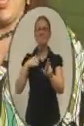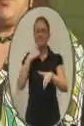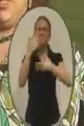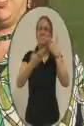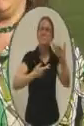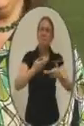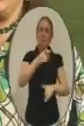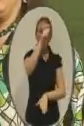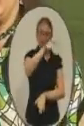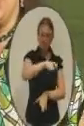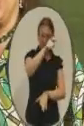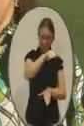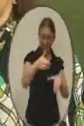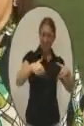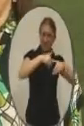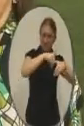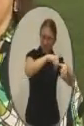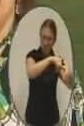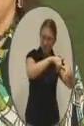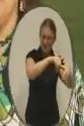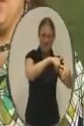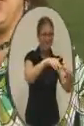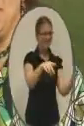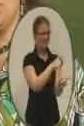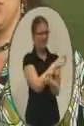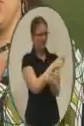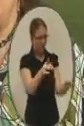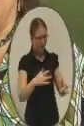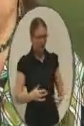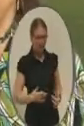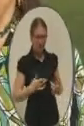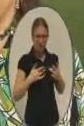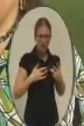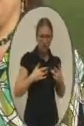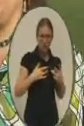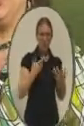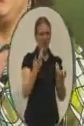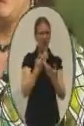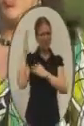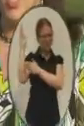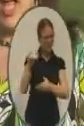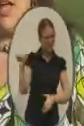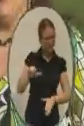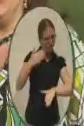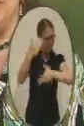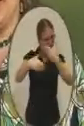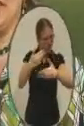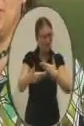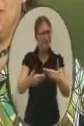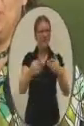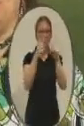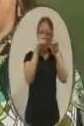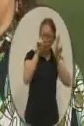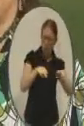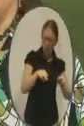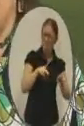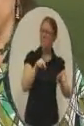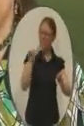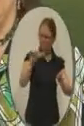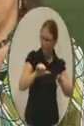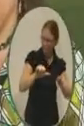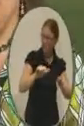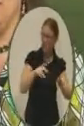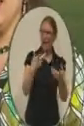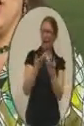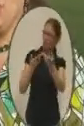Hi, I'm Danielle. I'm a Lewisham Homes resident and I'm here to talk about community involvement. Everyone has a view about